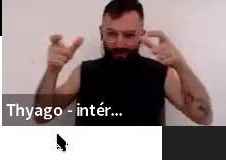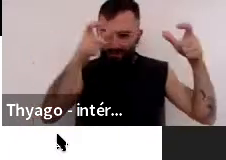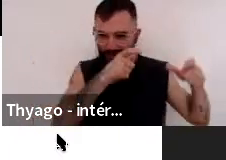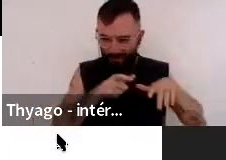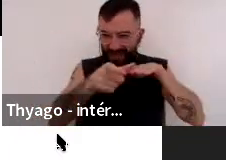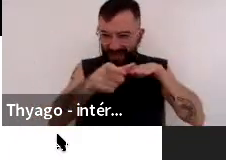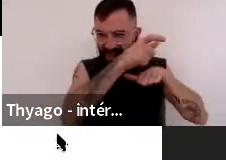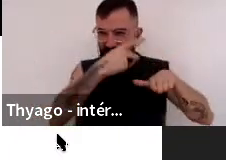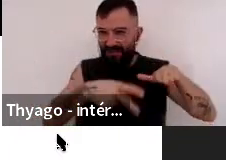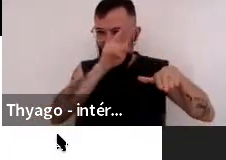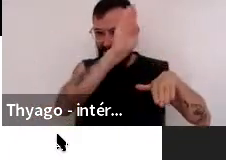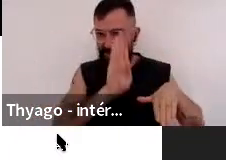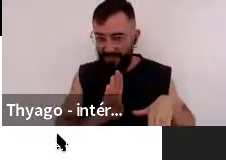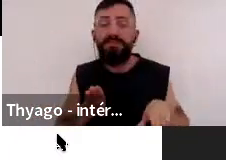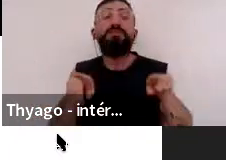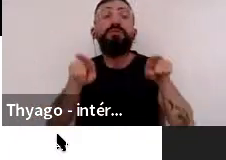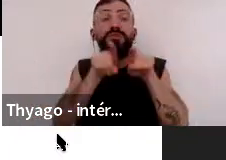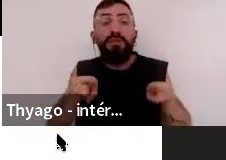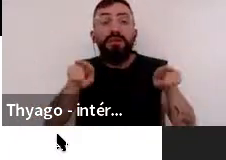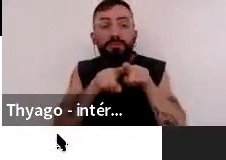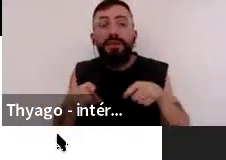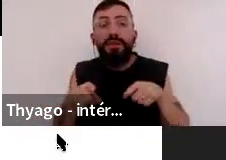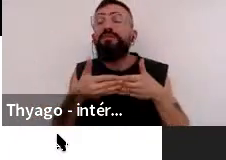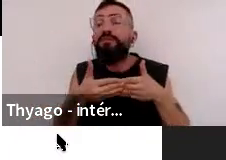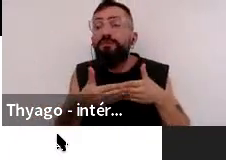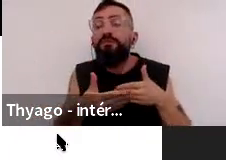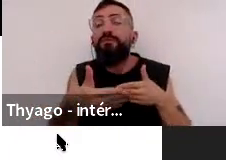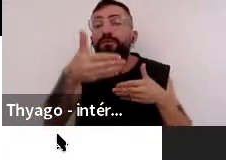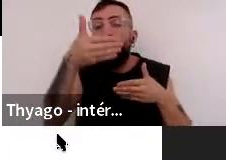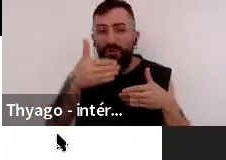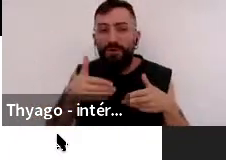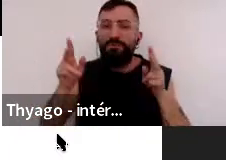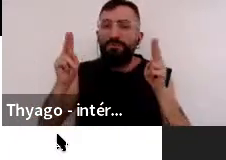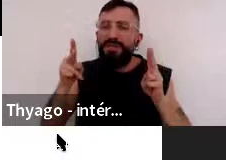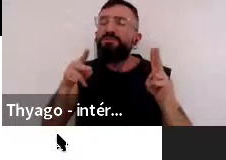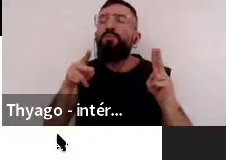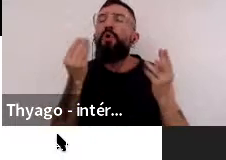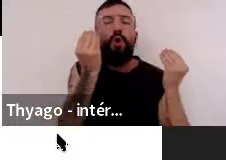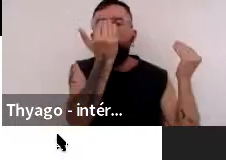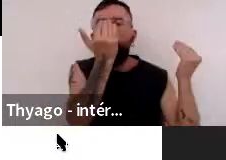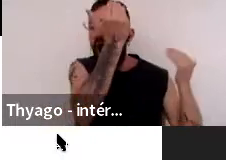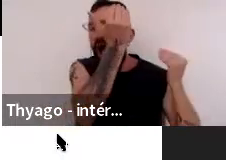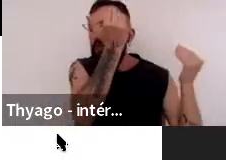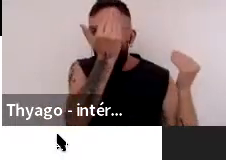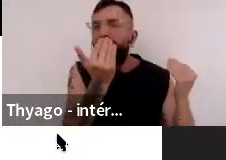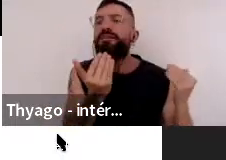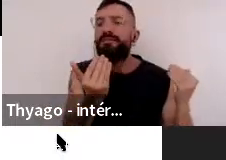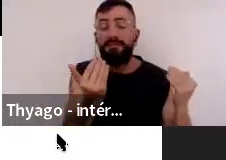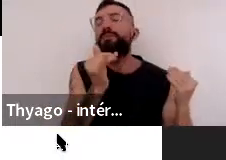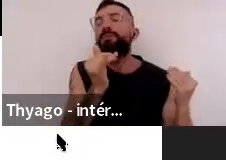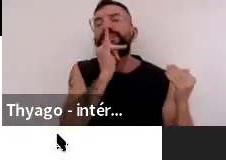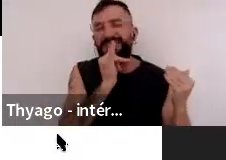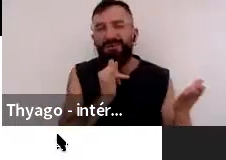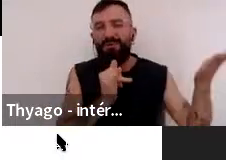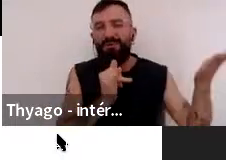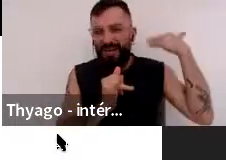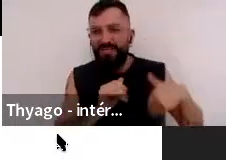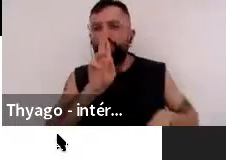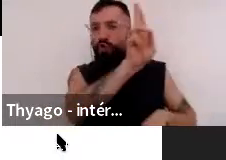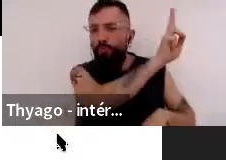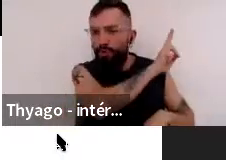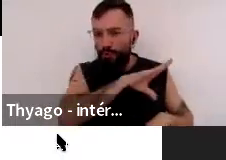a framework that has been proposed to the analysis of Brazilian Portuguese toponyms. And then